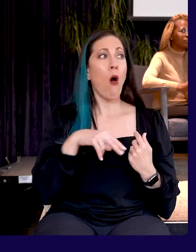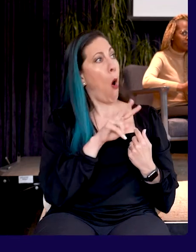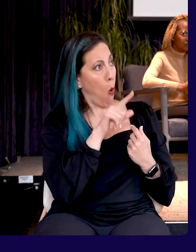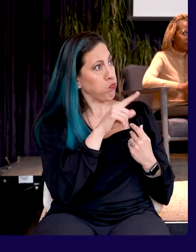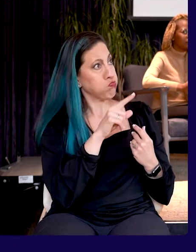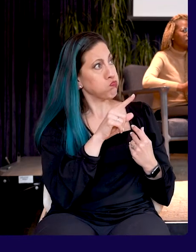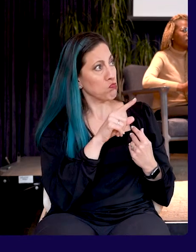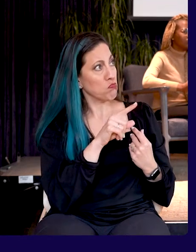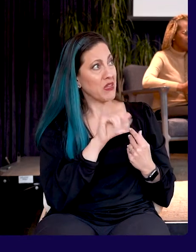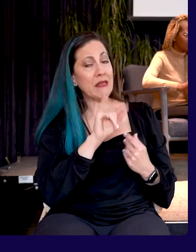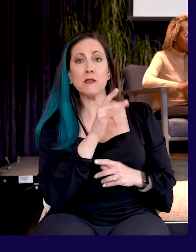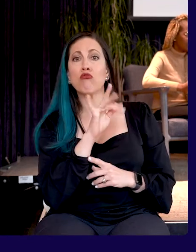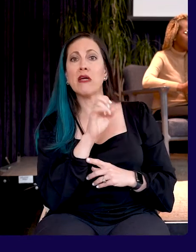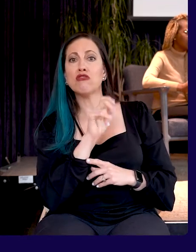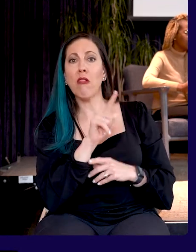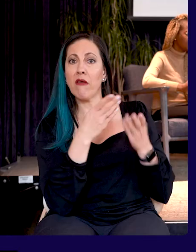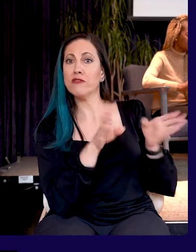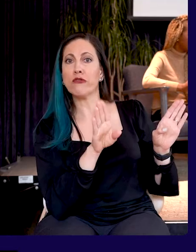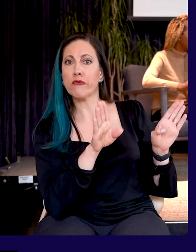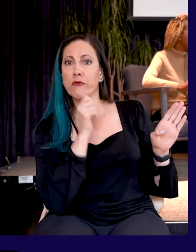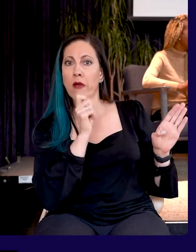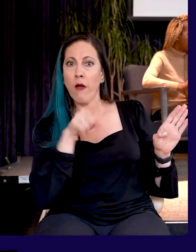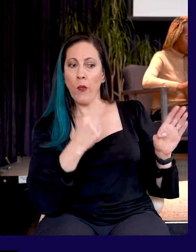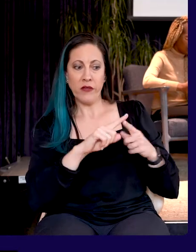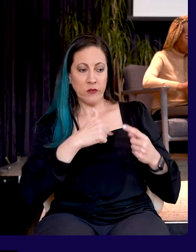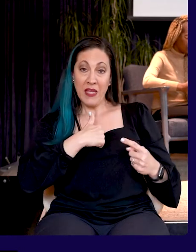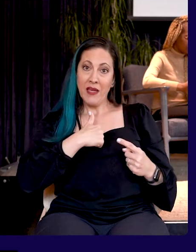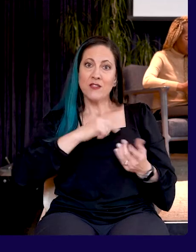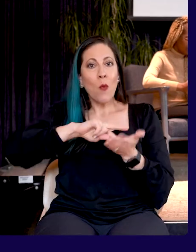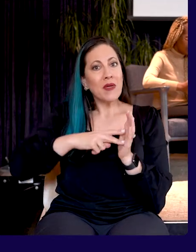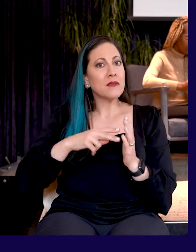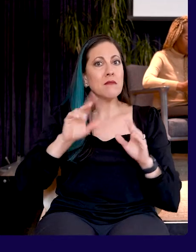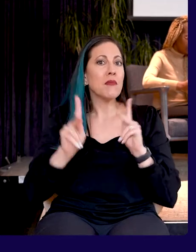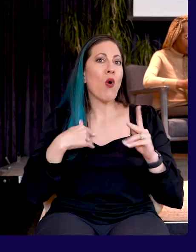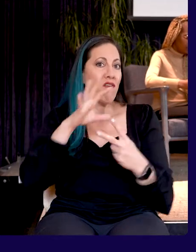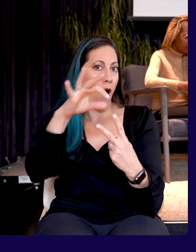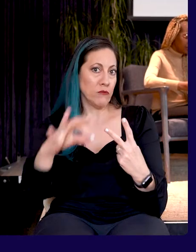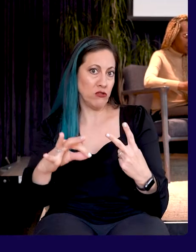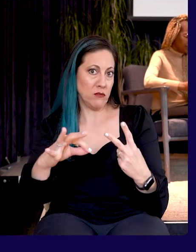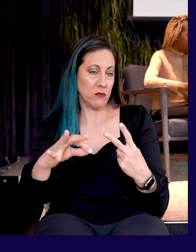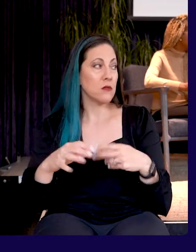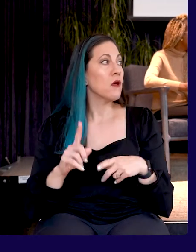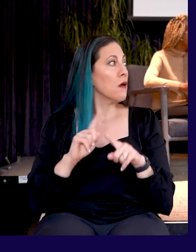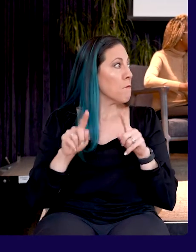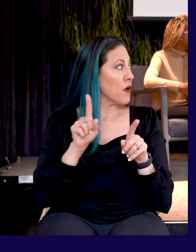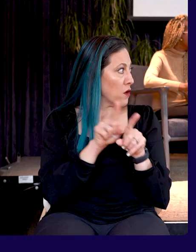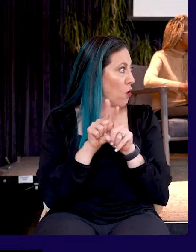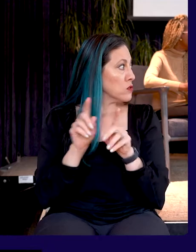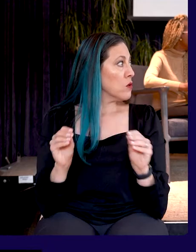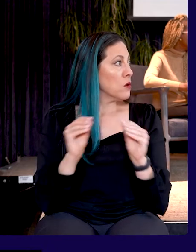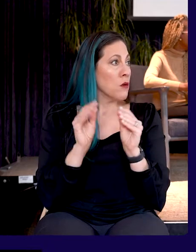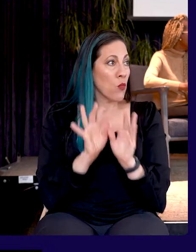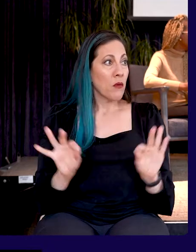Right? So that people can choose how much they want to bring of themselves to the table. But I think the more important piece is